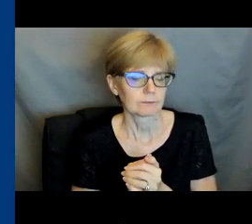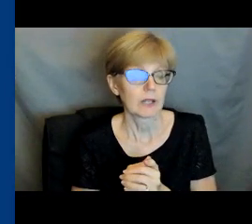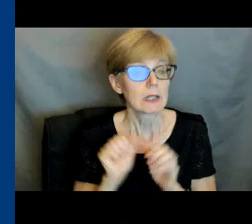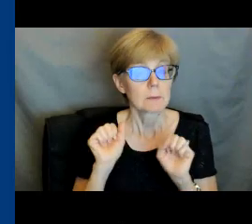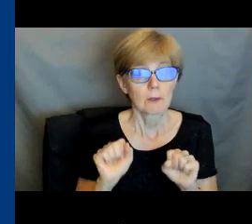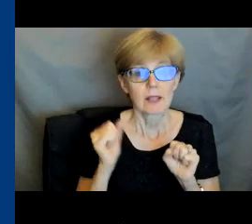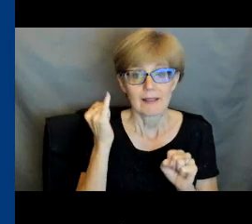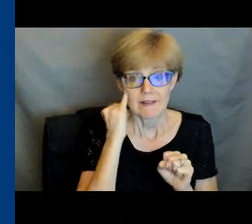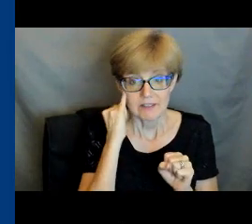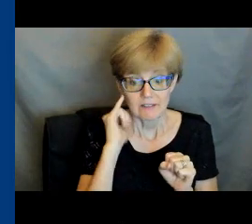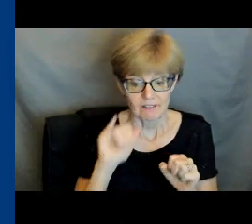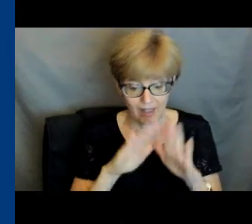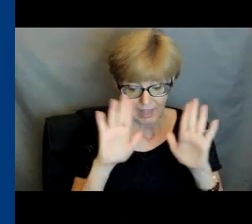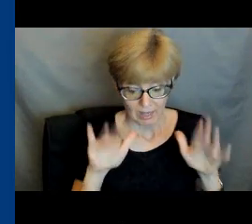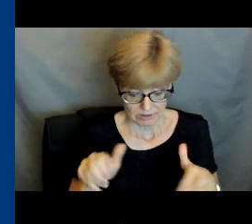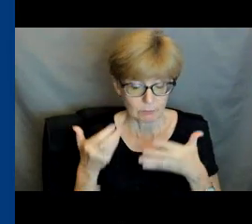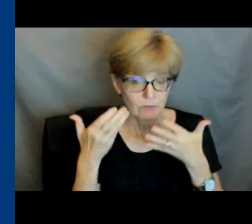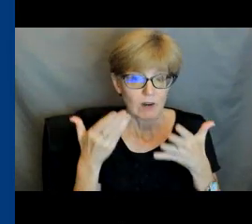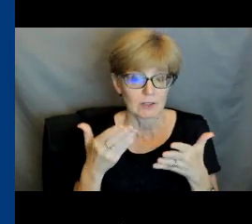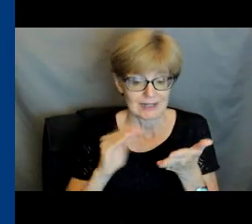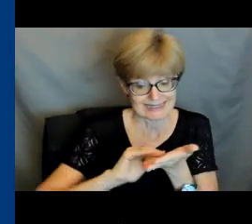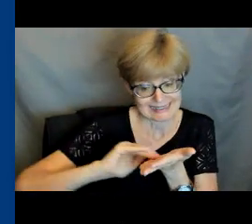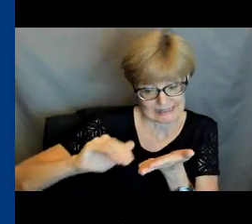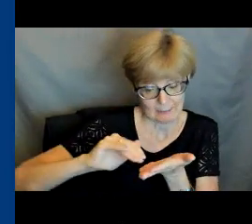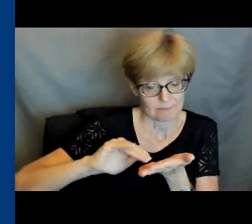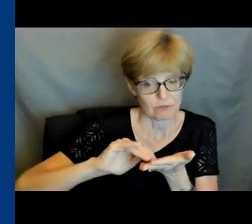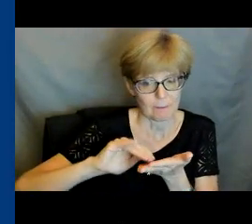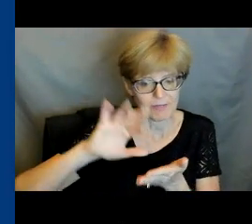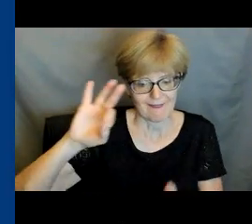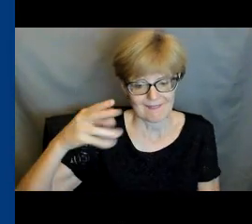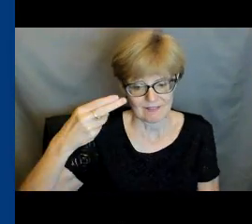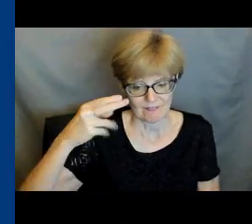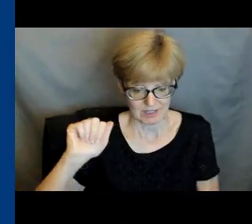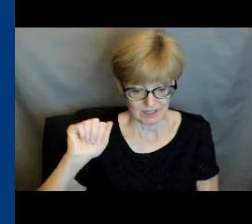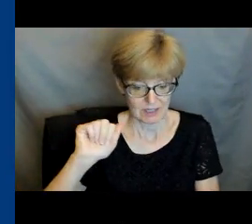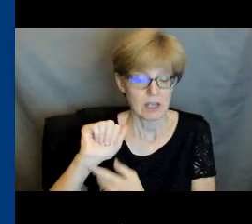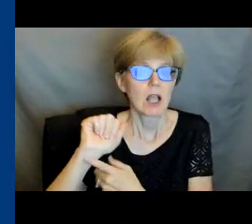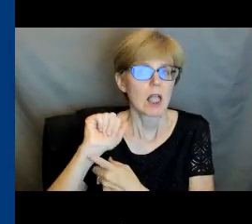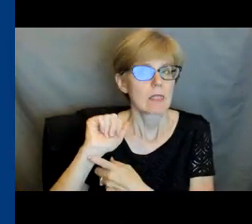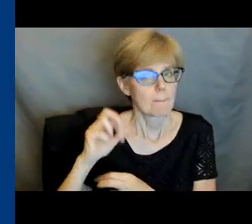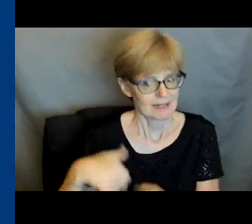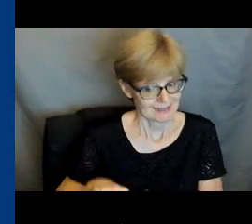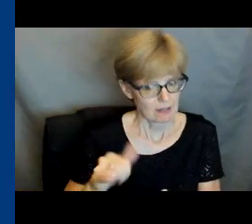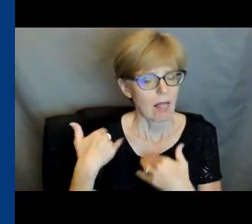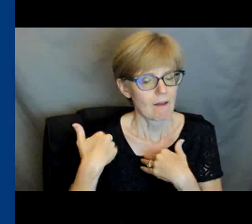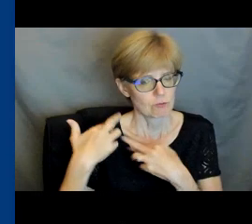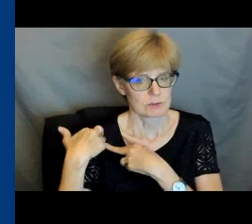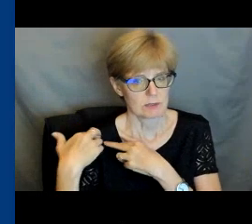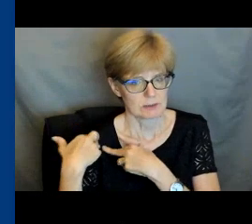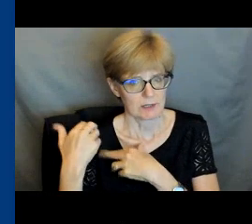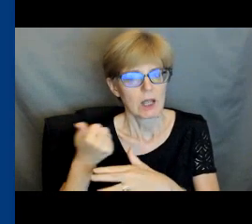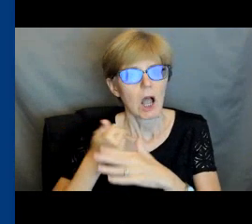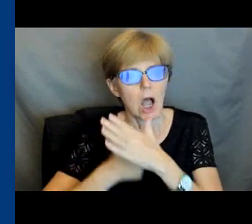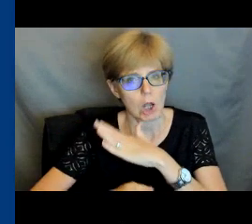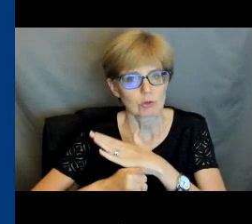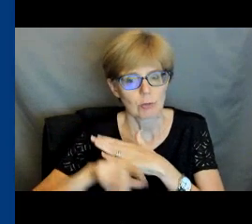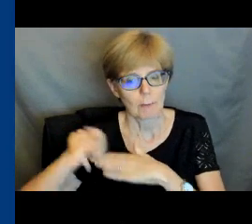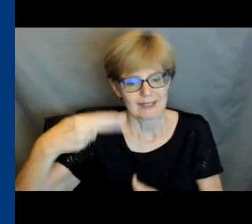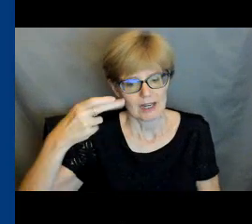if a housing provider is exempt from the Fair Housing Act, they may still have responsibilities under the Pennsylvania Human Relations